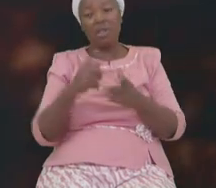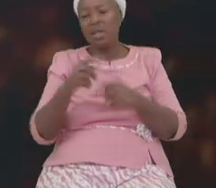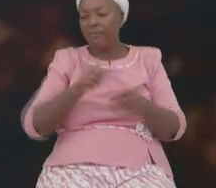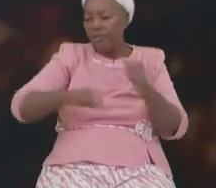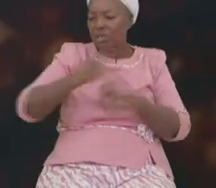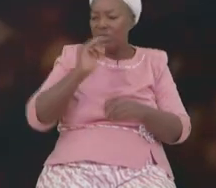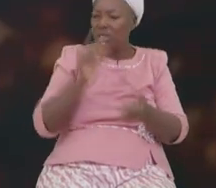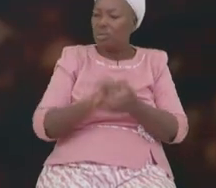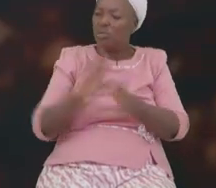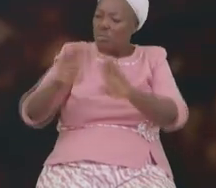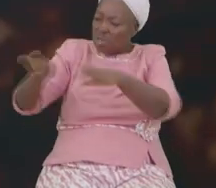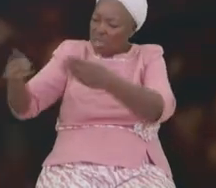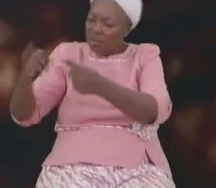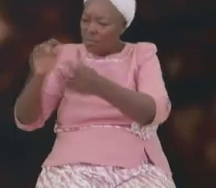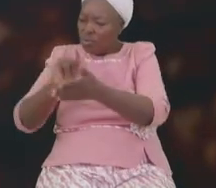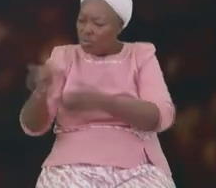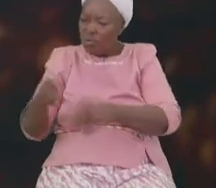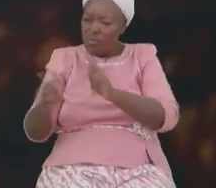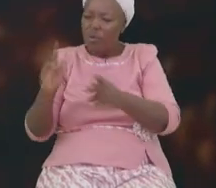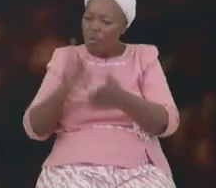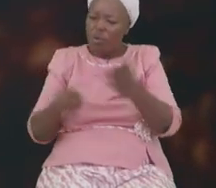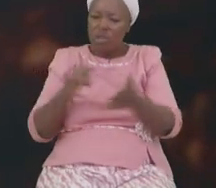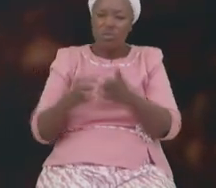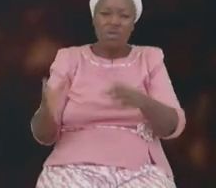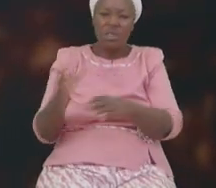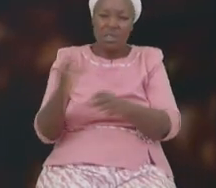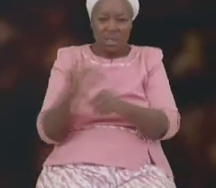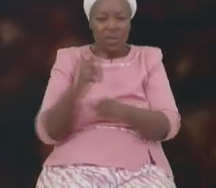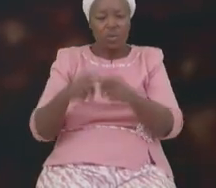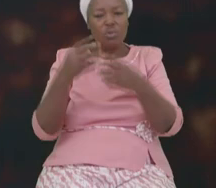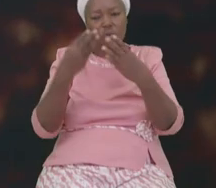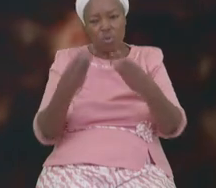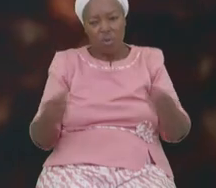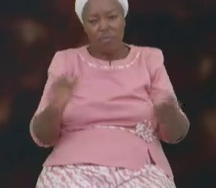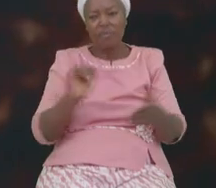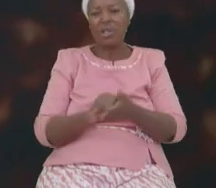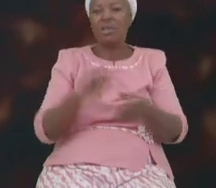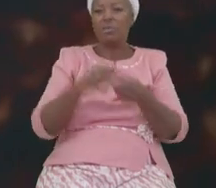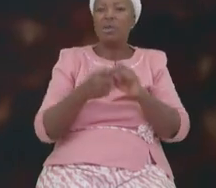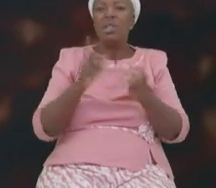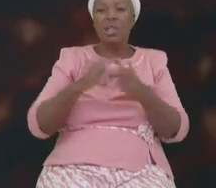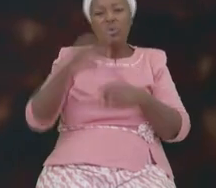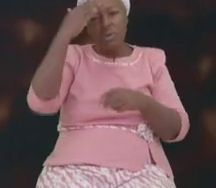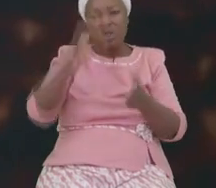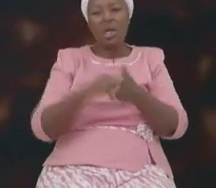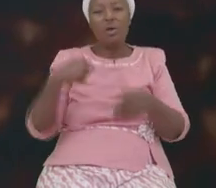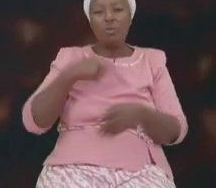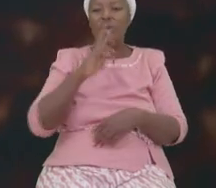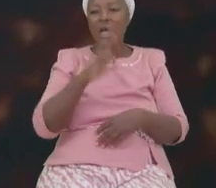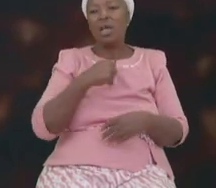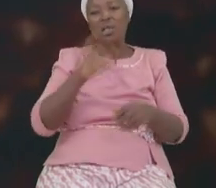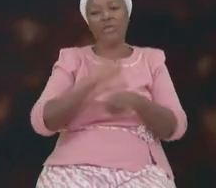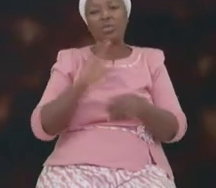it takes to solve their problems, then we will know we are a church in